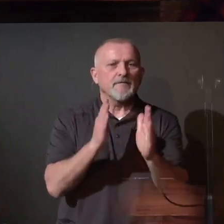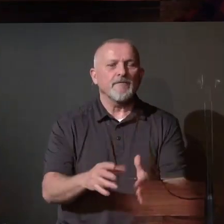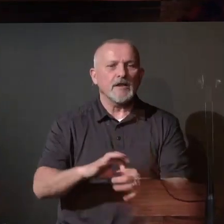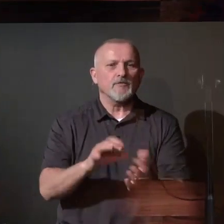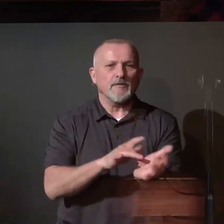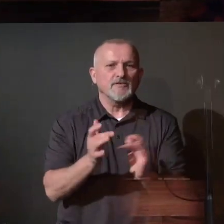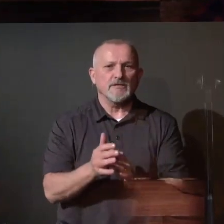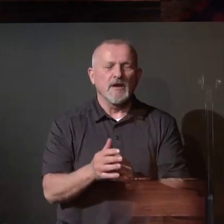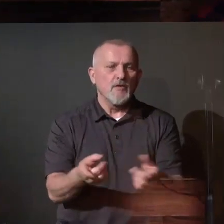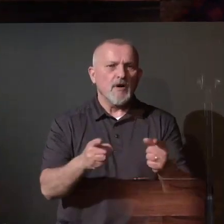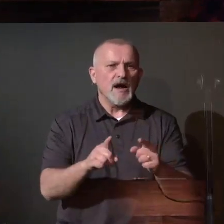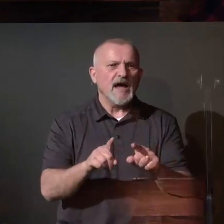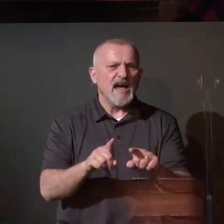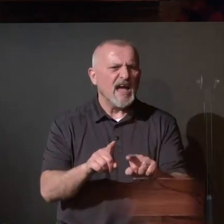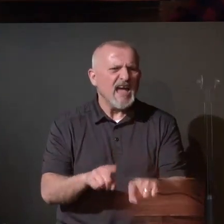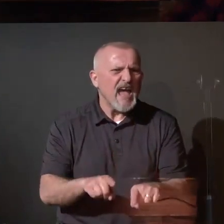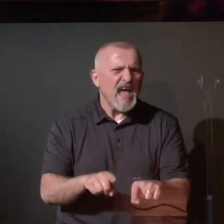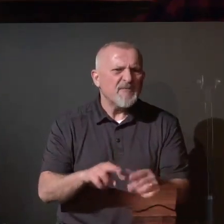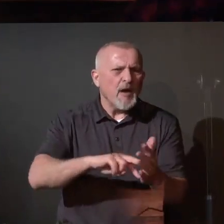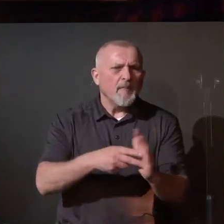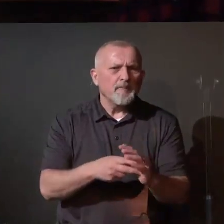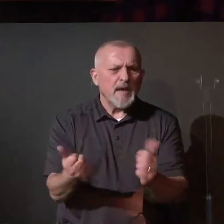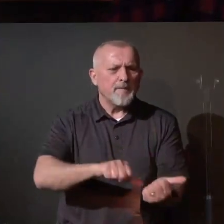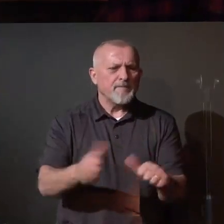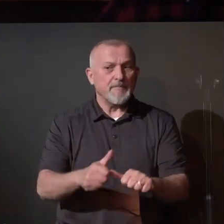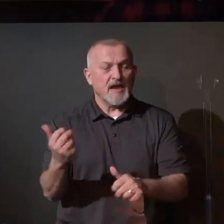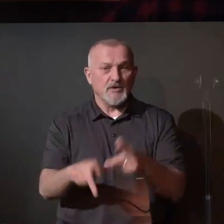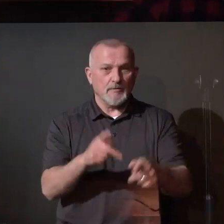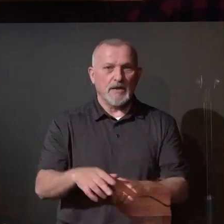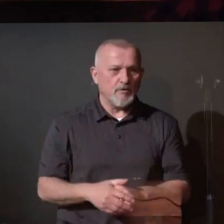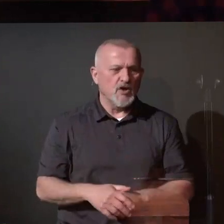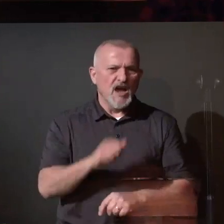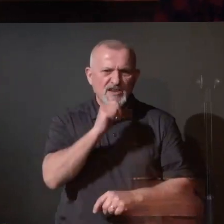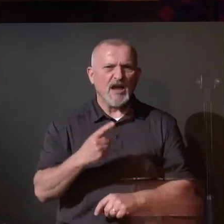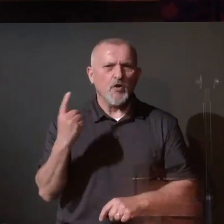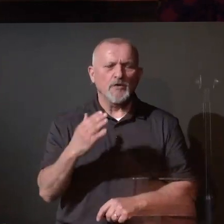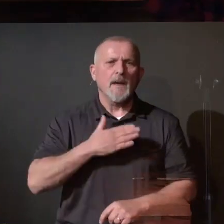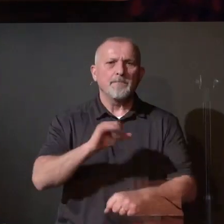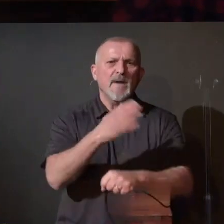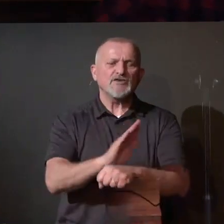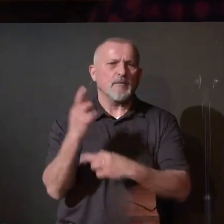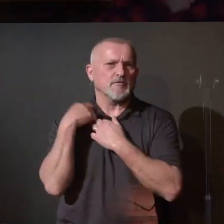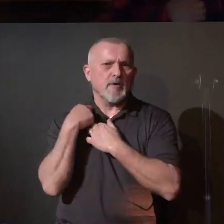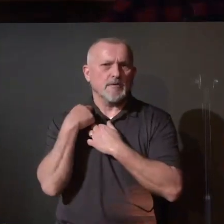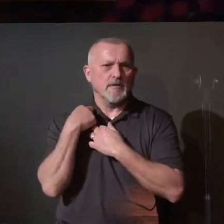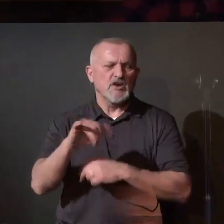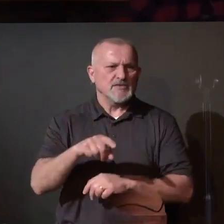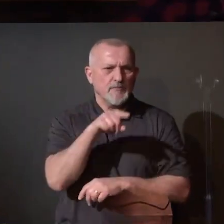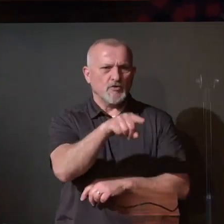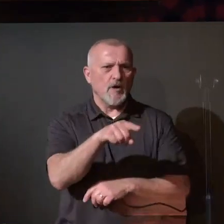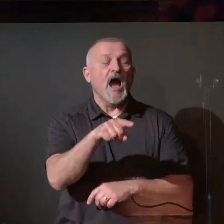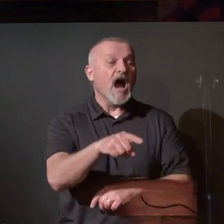somebody? That's not just my job, it's your job. We're working in this together. I'm not just a pastor, I'm another person. I'm another follower of